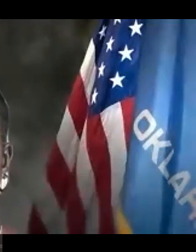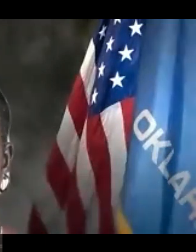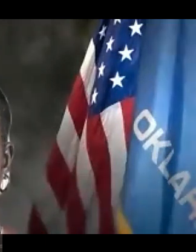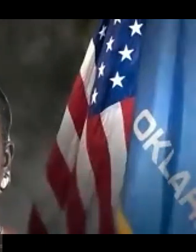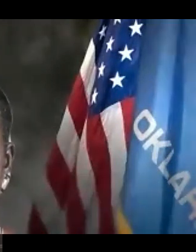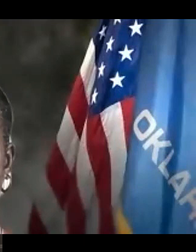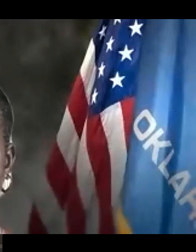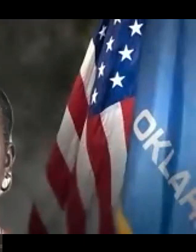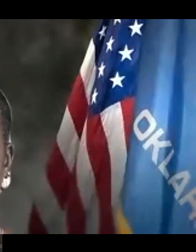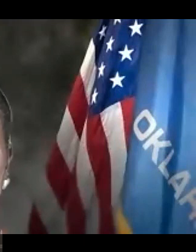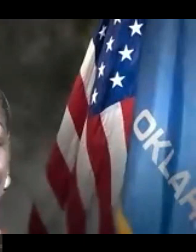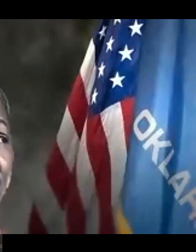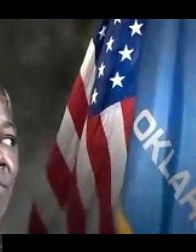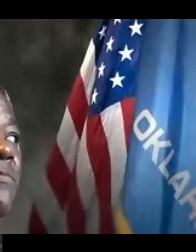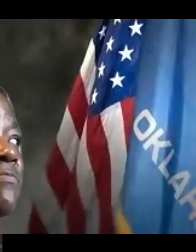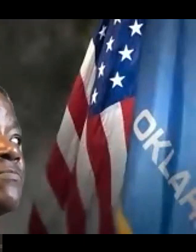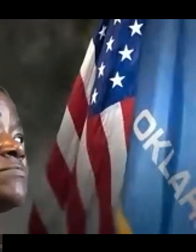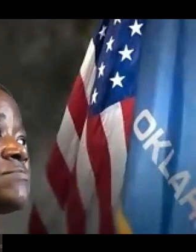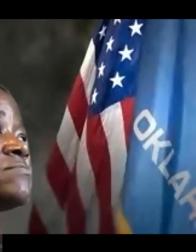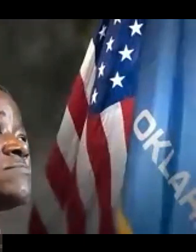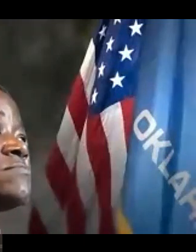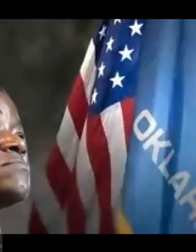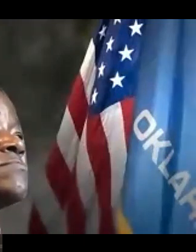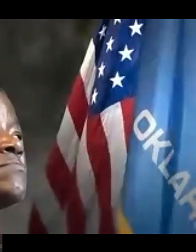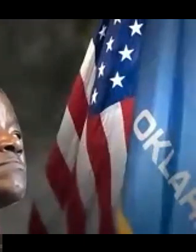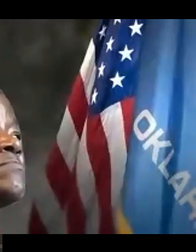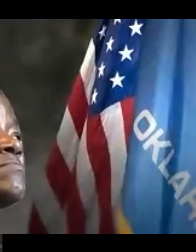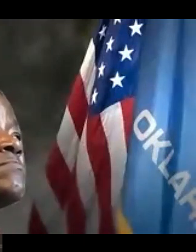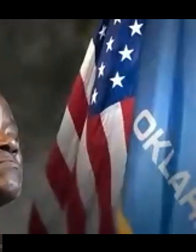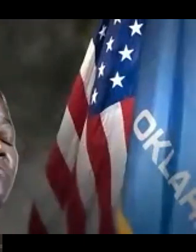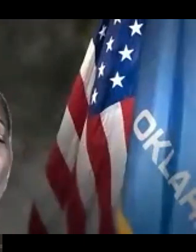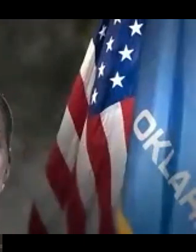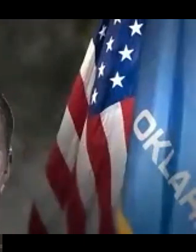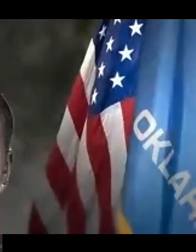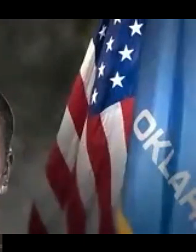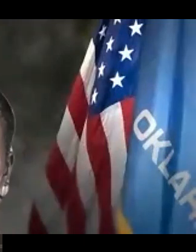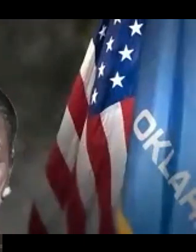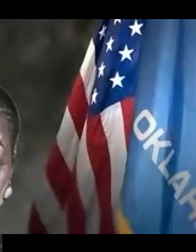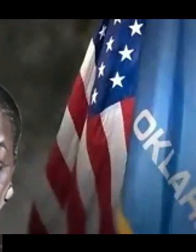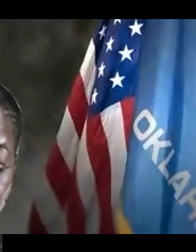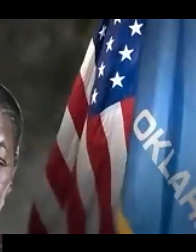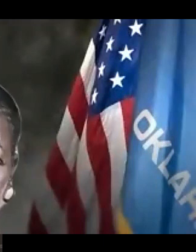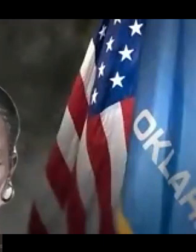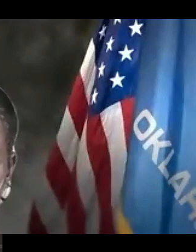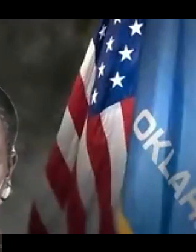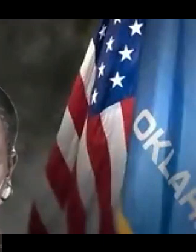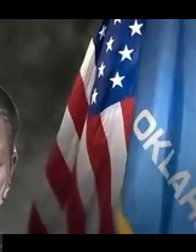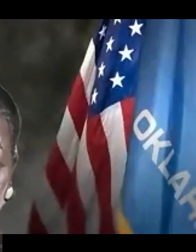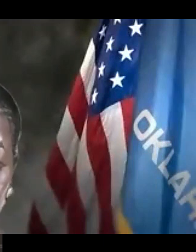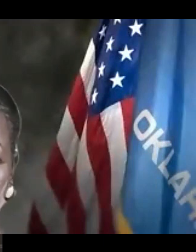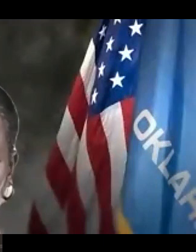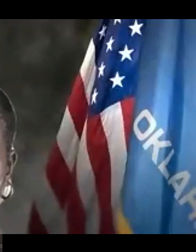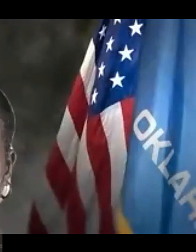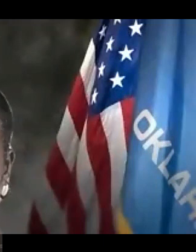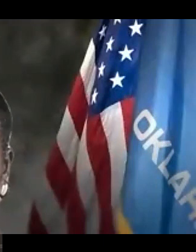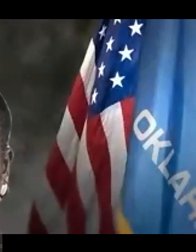right? And we did. We saw zero dip in productivity. We saw our retention rates right now. So first of all, I mean, listen, this make